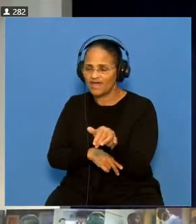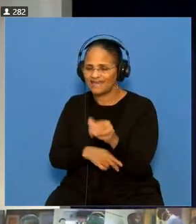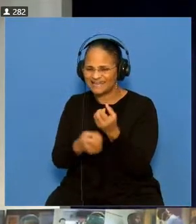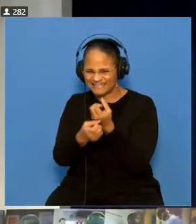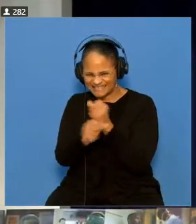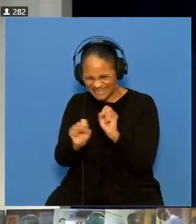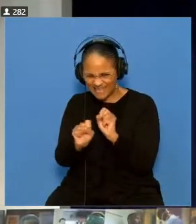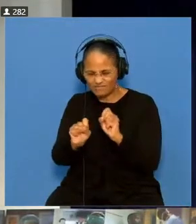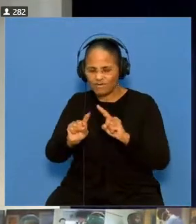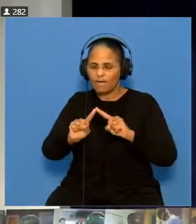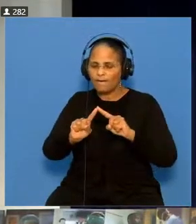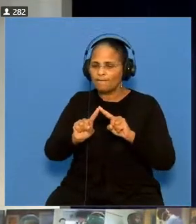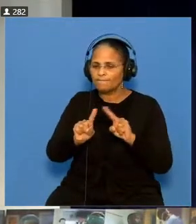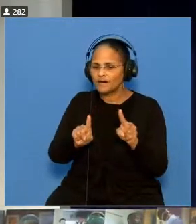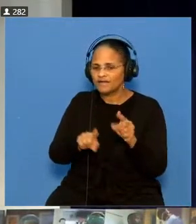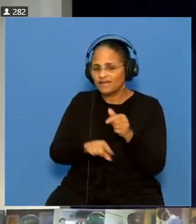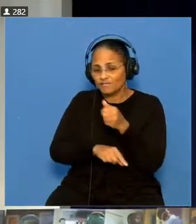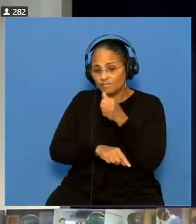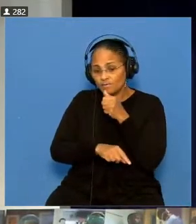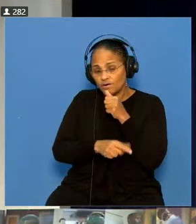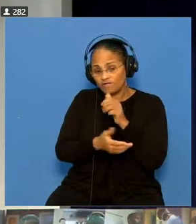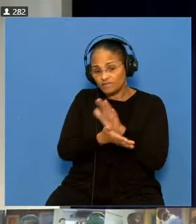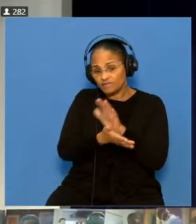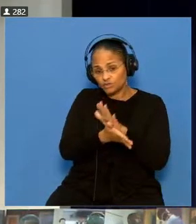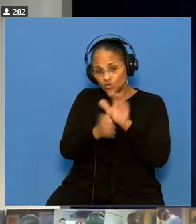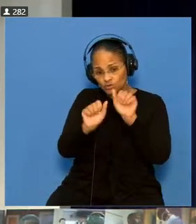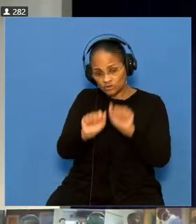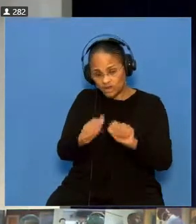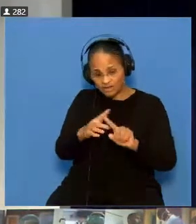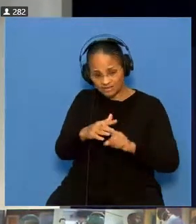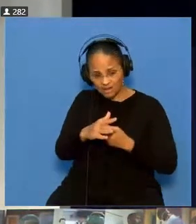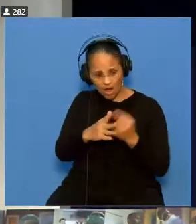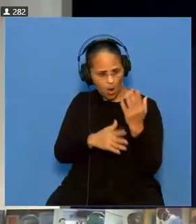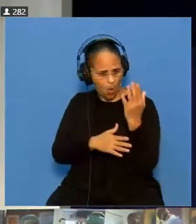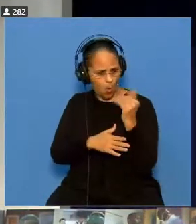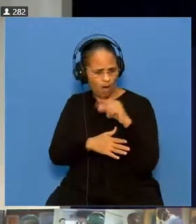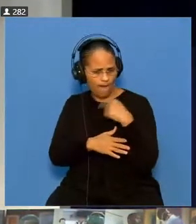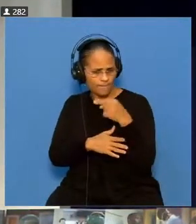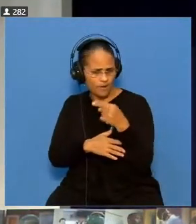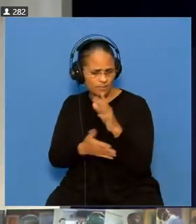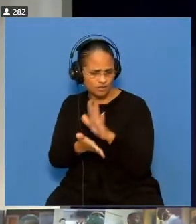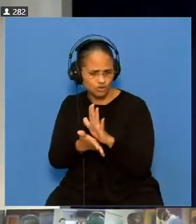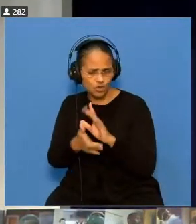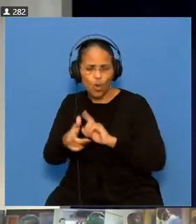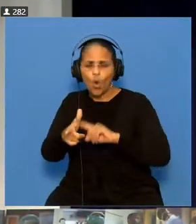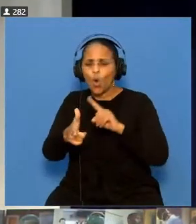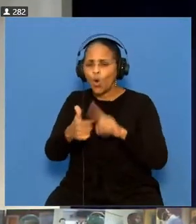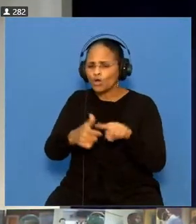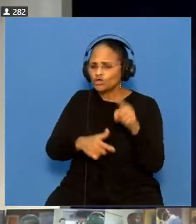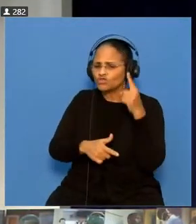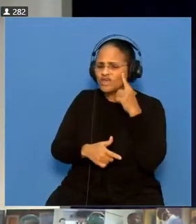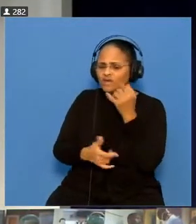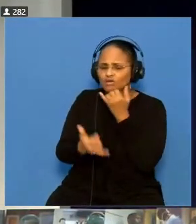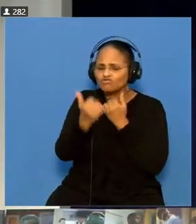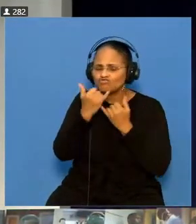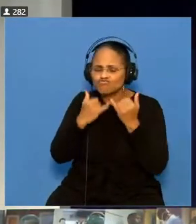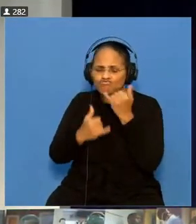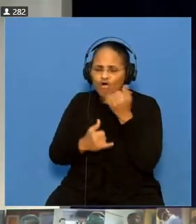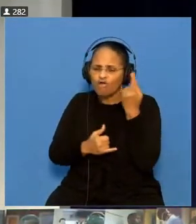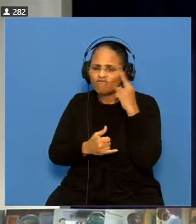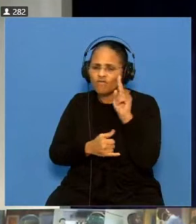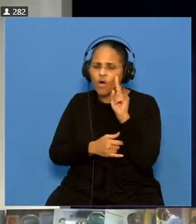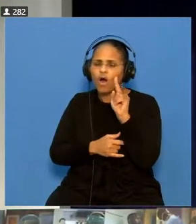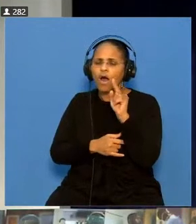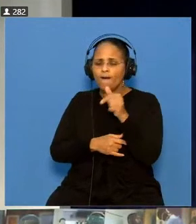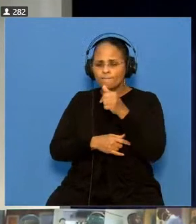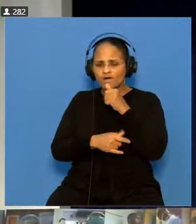safe. But if private schools can open, why can't the public schools? Do you think that it's wrong for private schools to